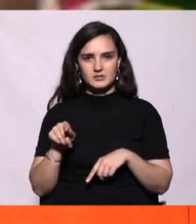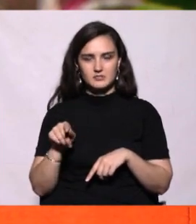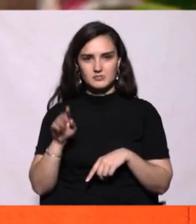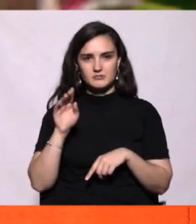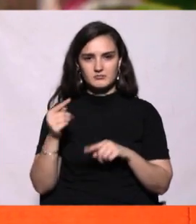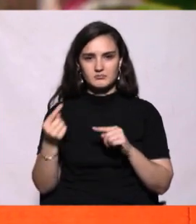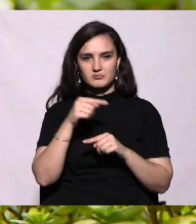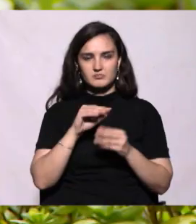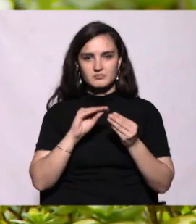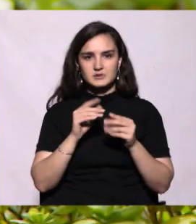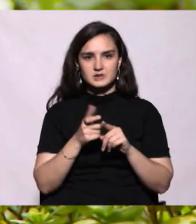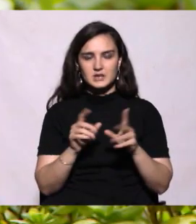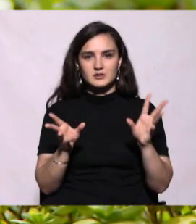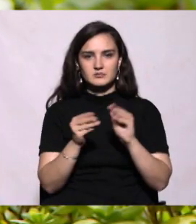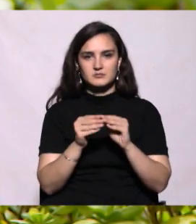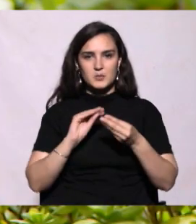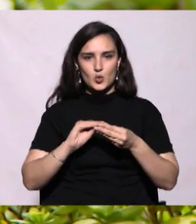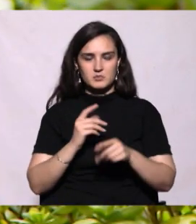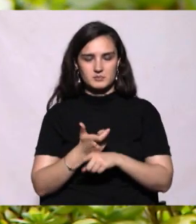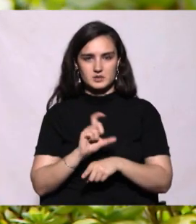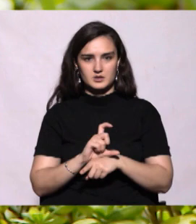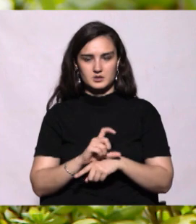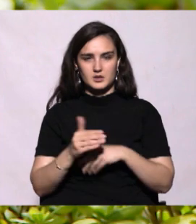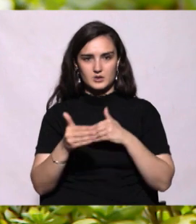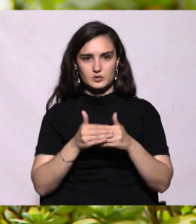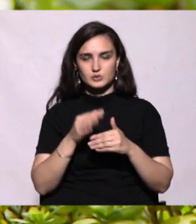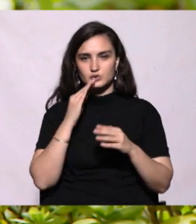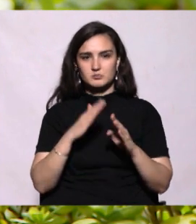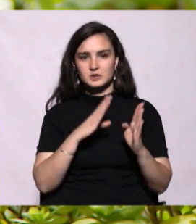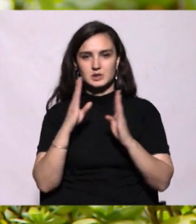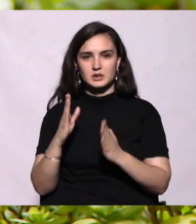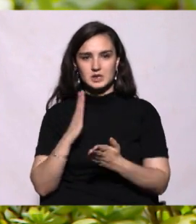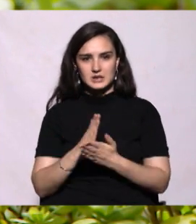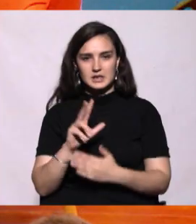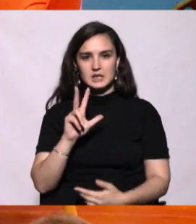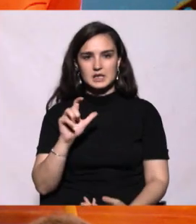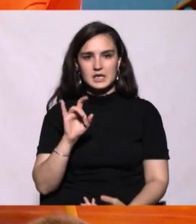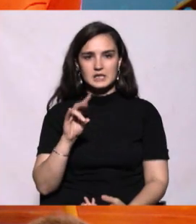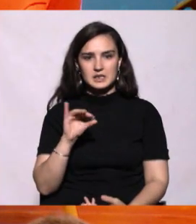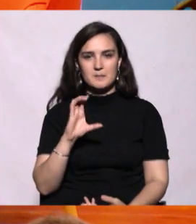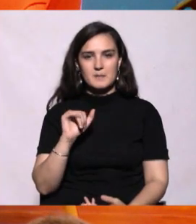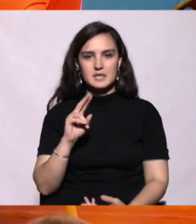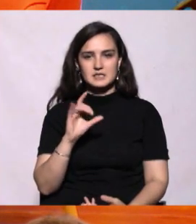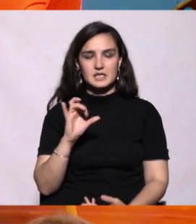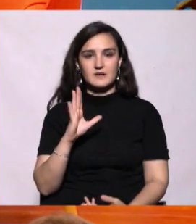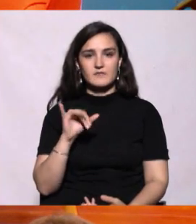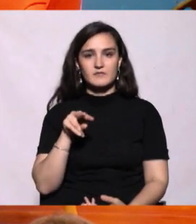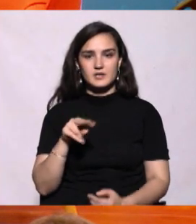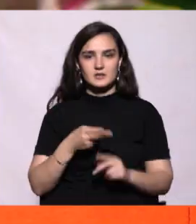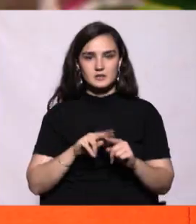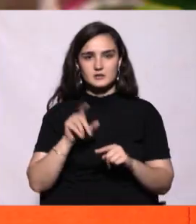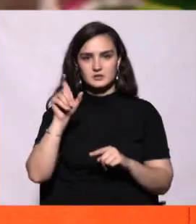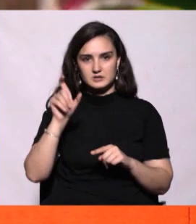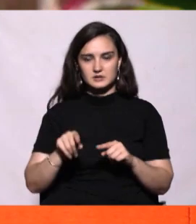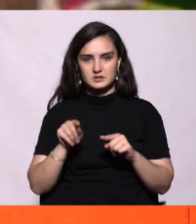Holmes because he's a very devoted friend. Our next character is Sir Henry Baskerville, who is the